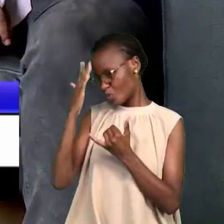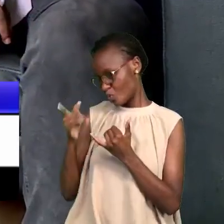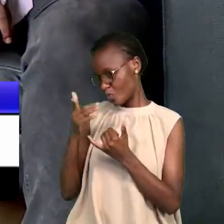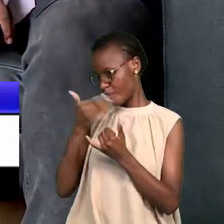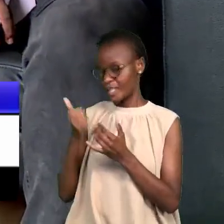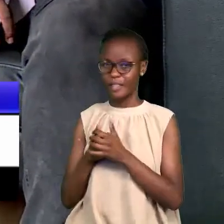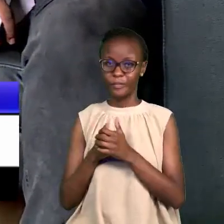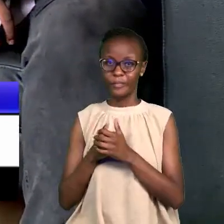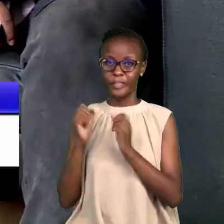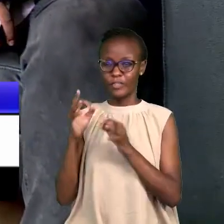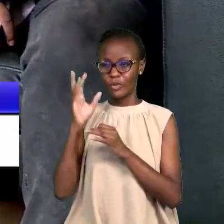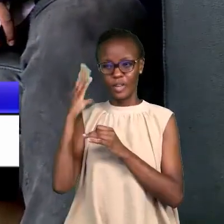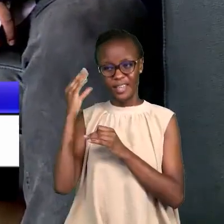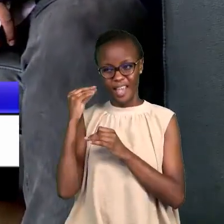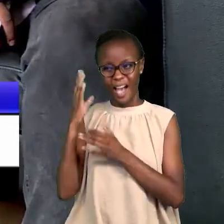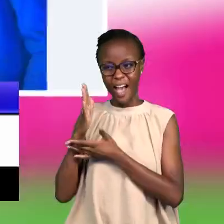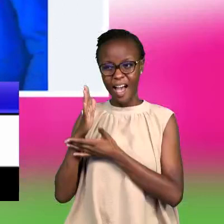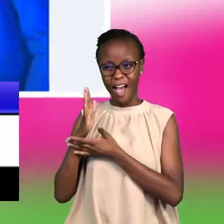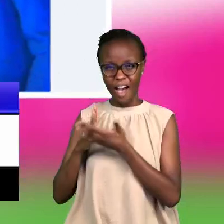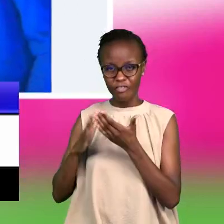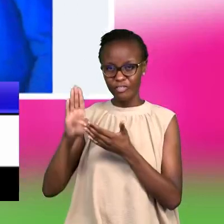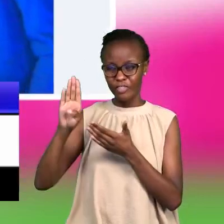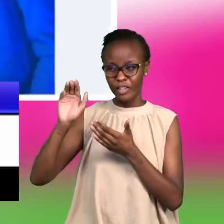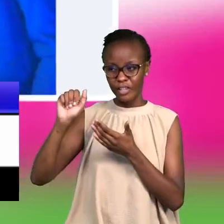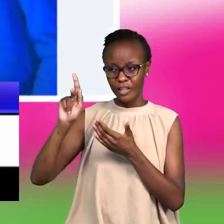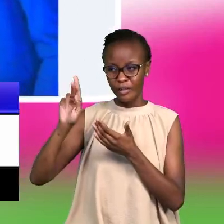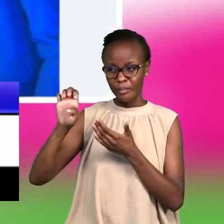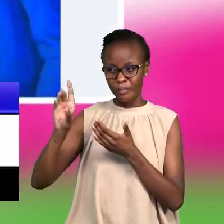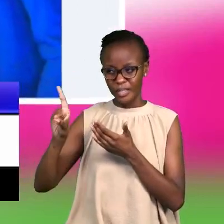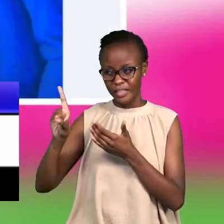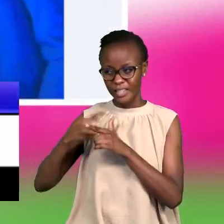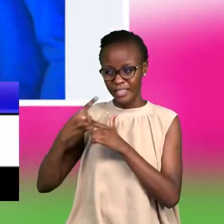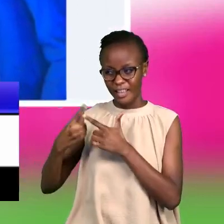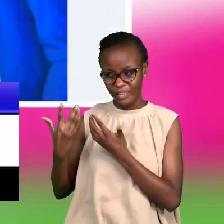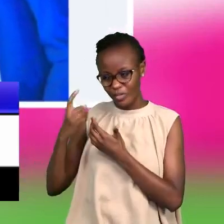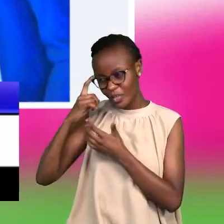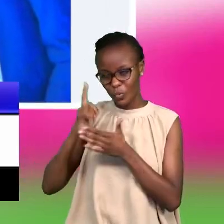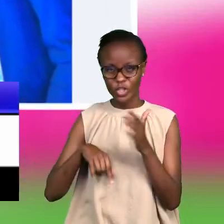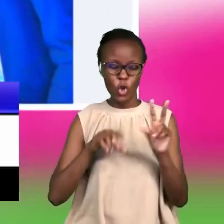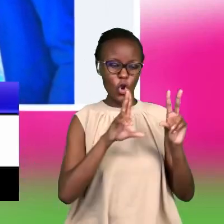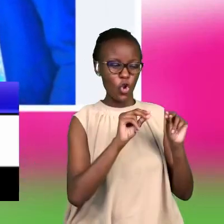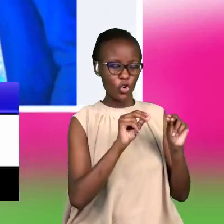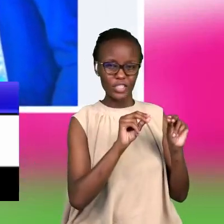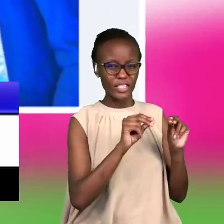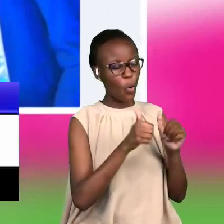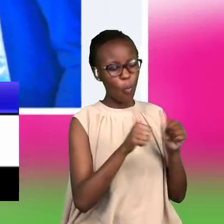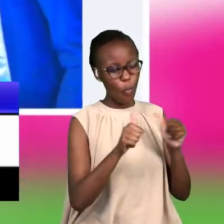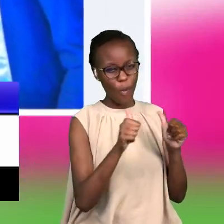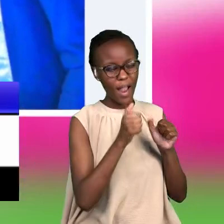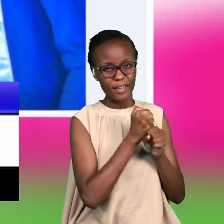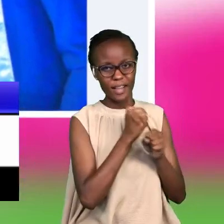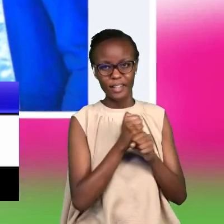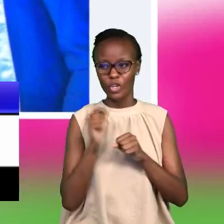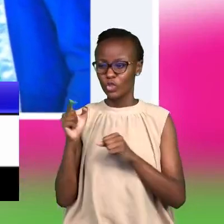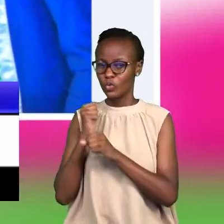you hear the term half-baked, what comes to mind? Not well done. not well done. Yes. How do you deal with